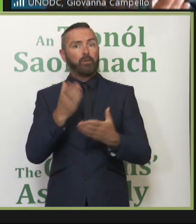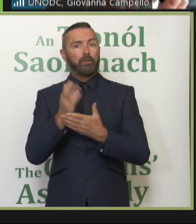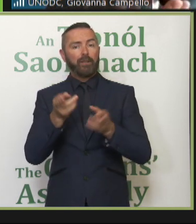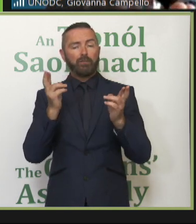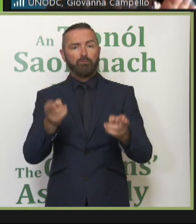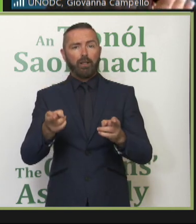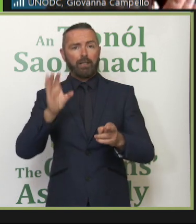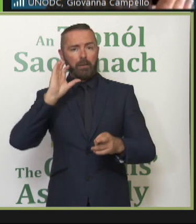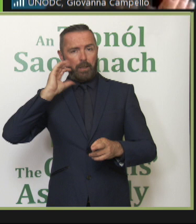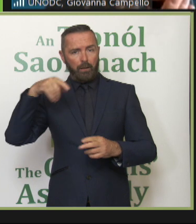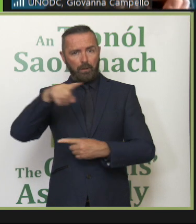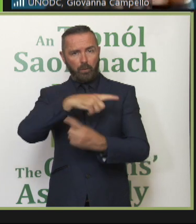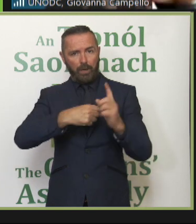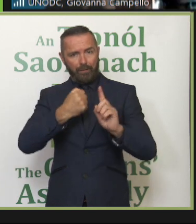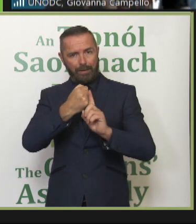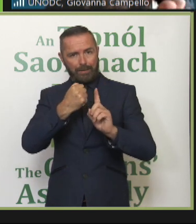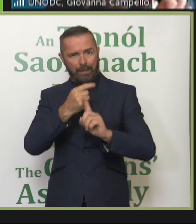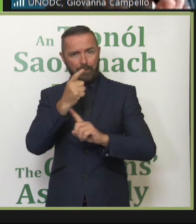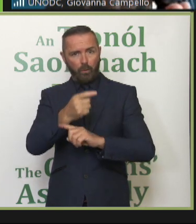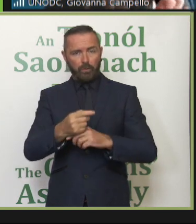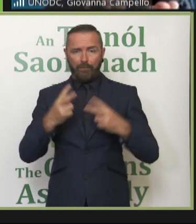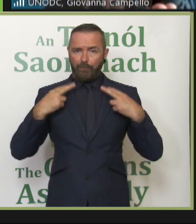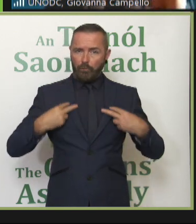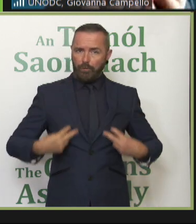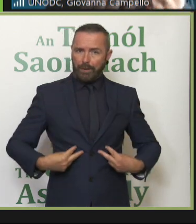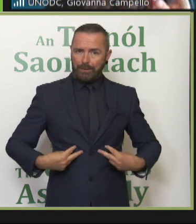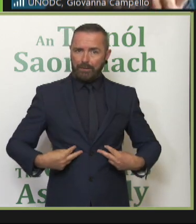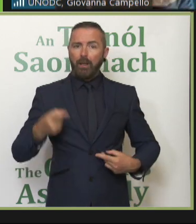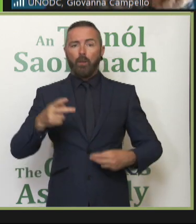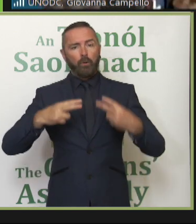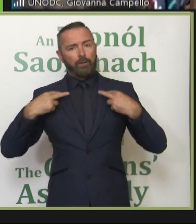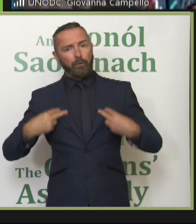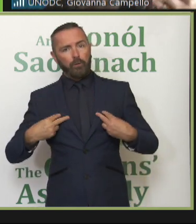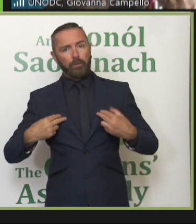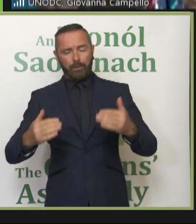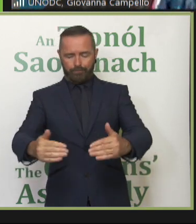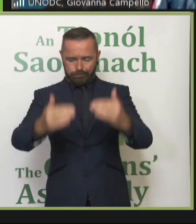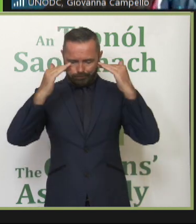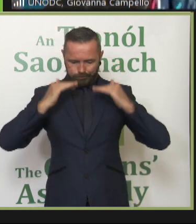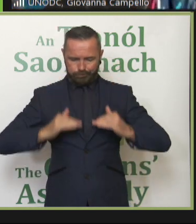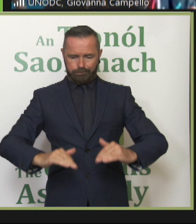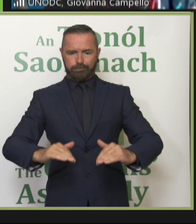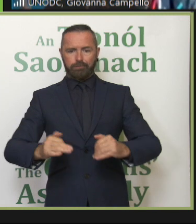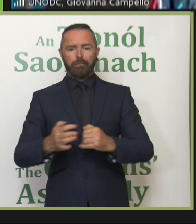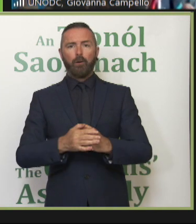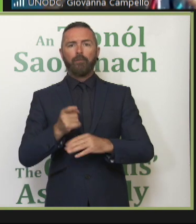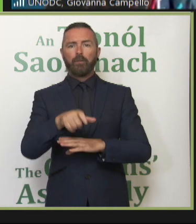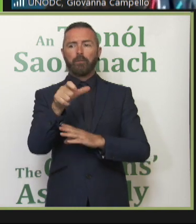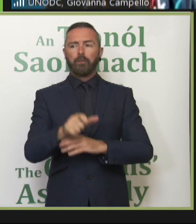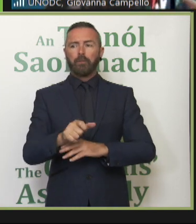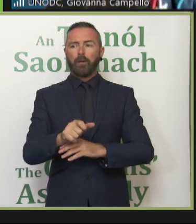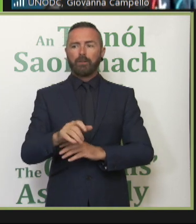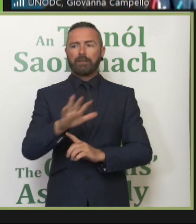are attacking those vulnerabilities, and because those vulnerabilities are at the bottom of many different risky